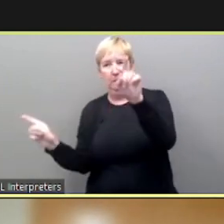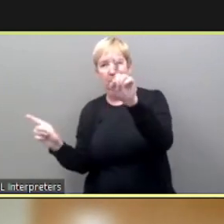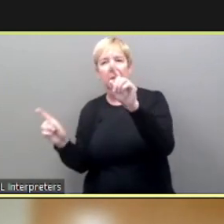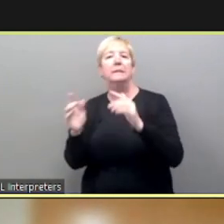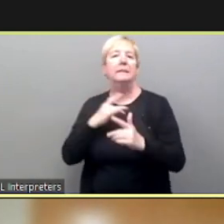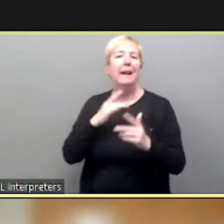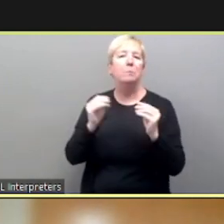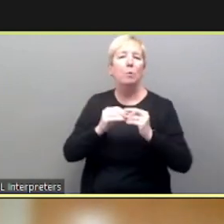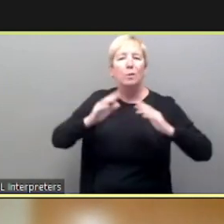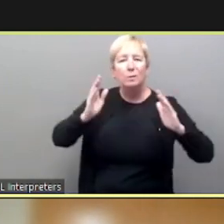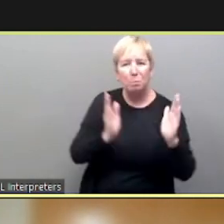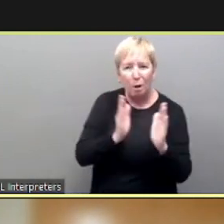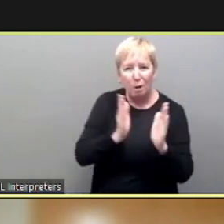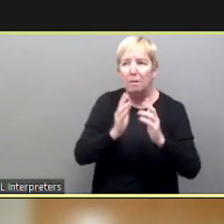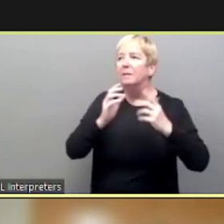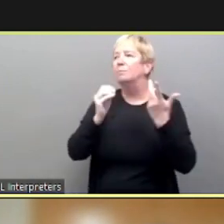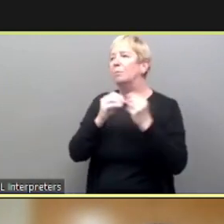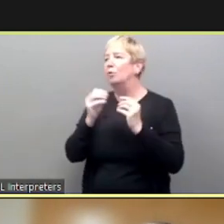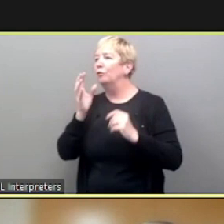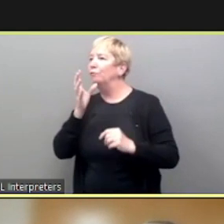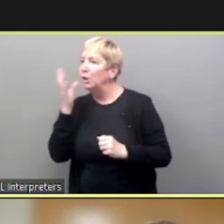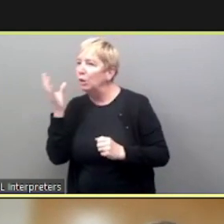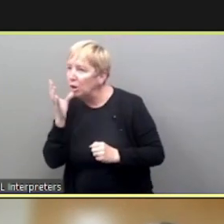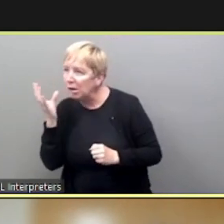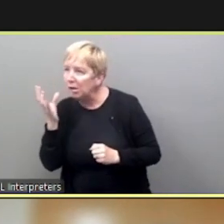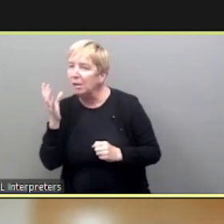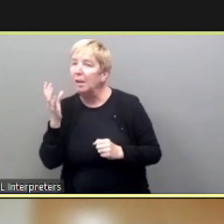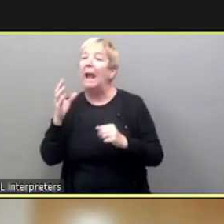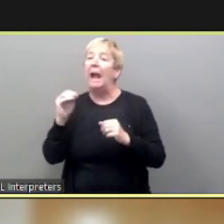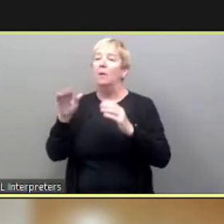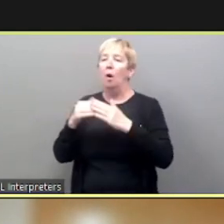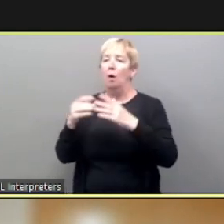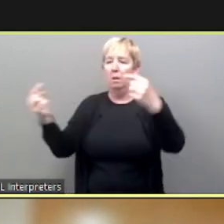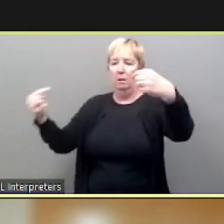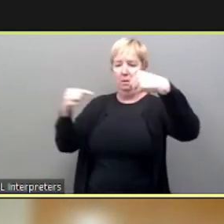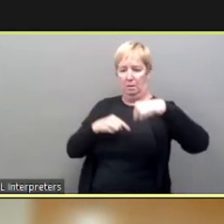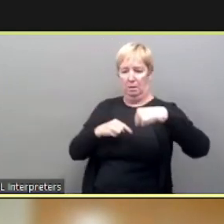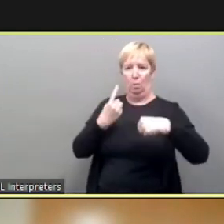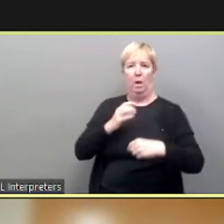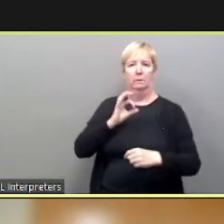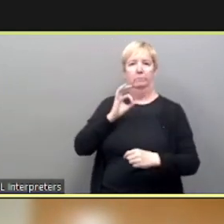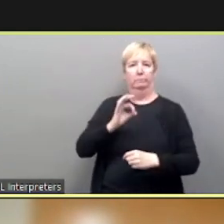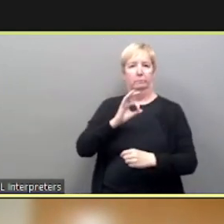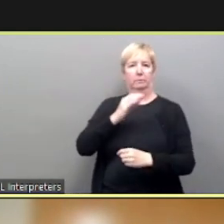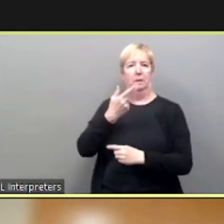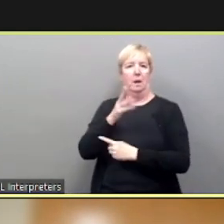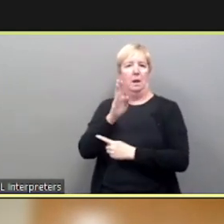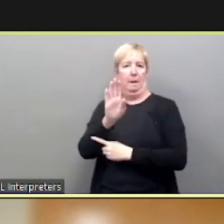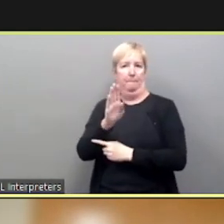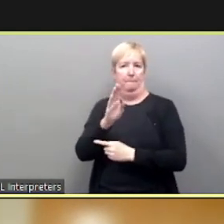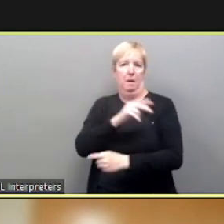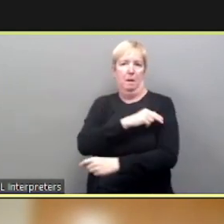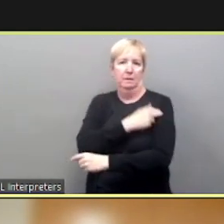and they all feed into a larger hub hospital. So the hub hospitals are the hospitals